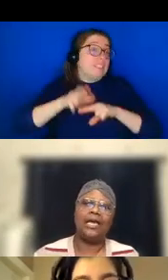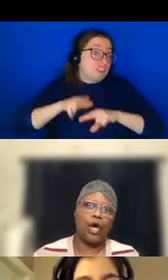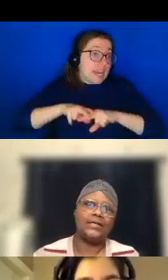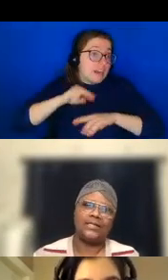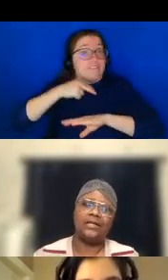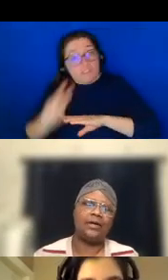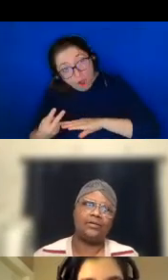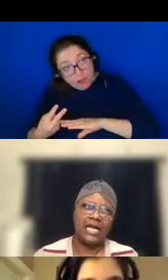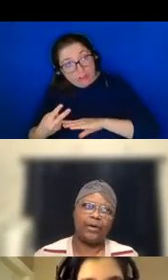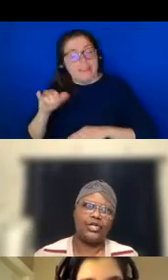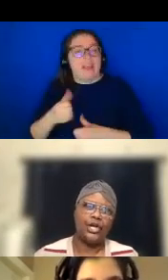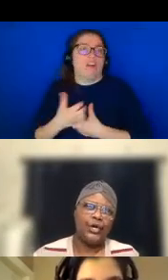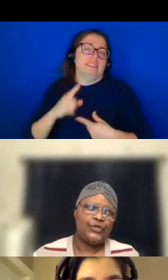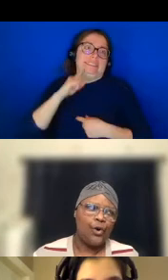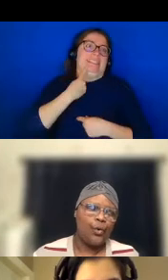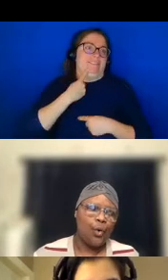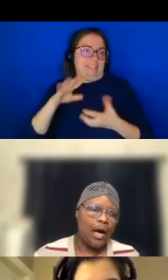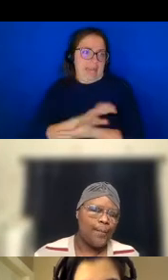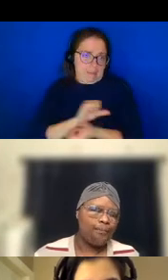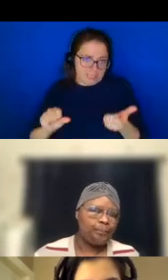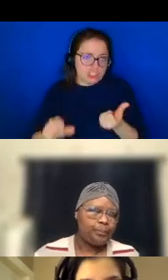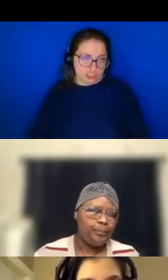and they cause significant damage. So